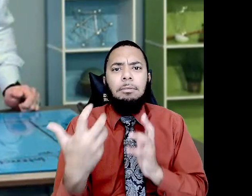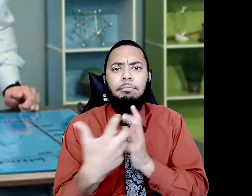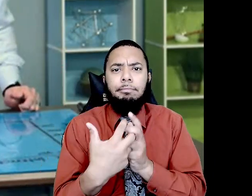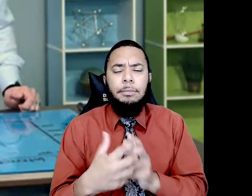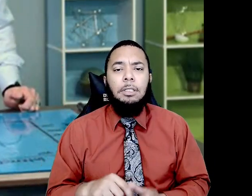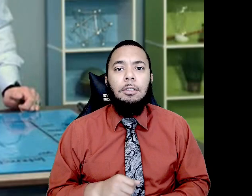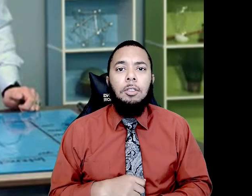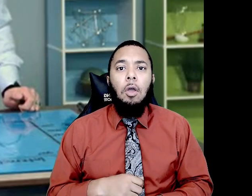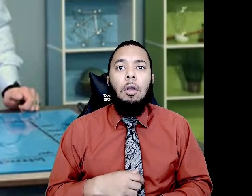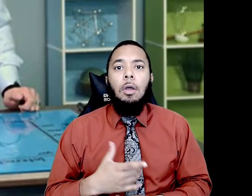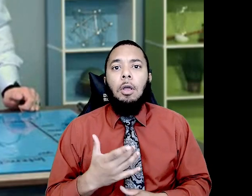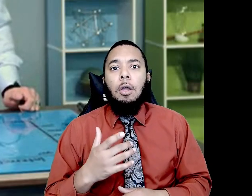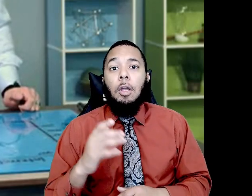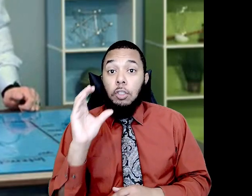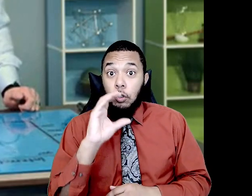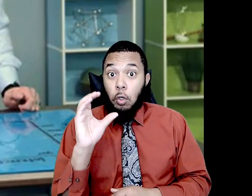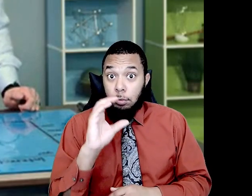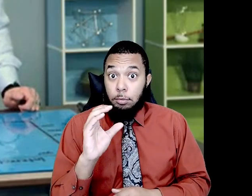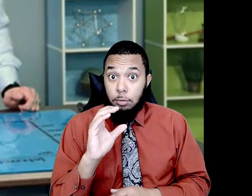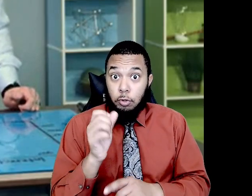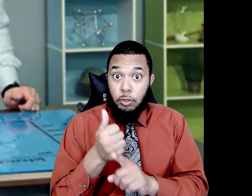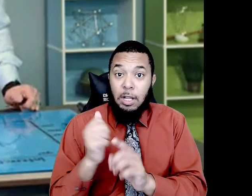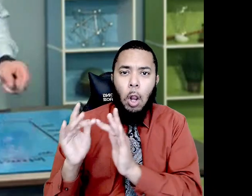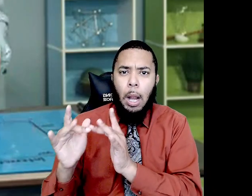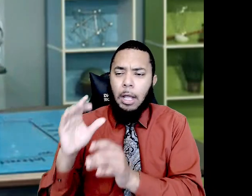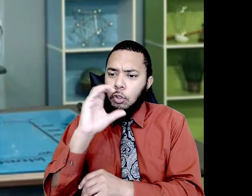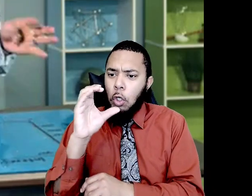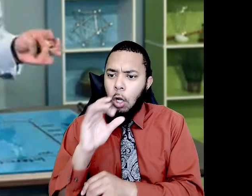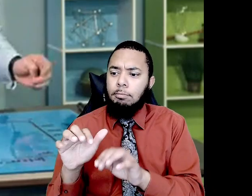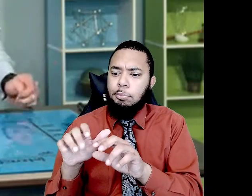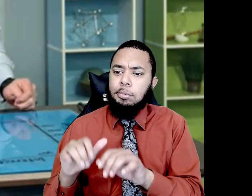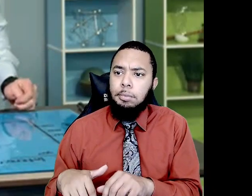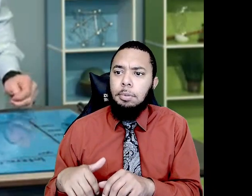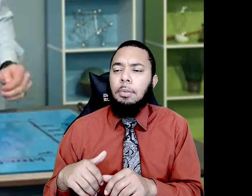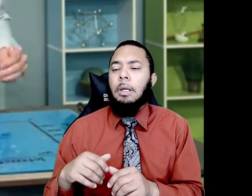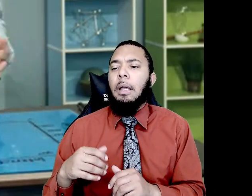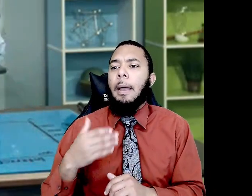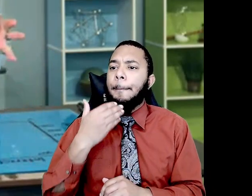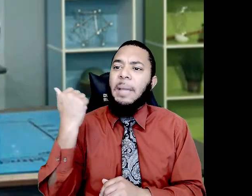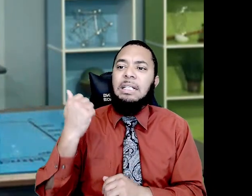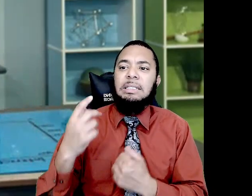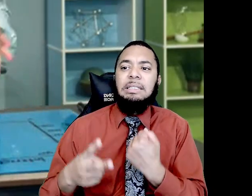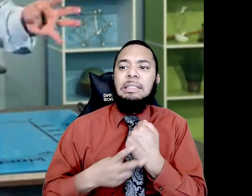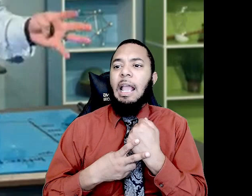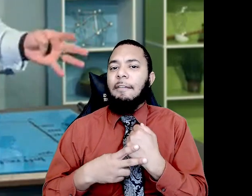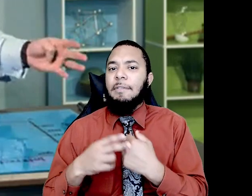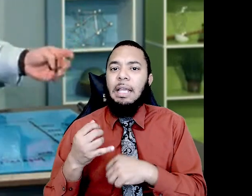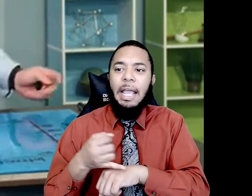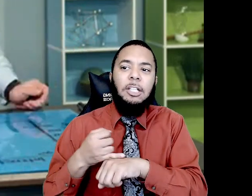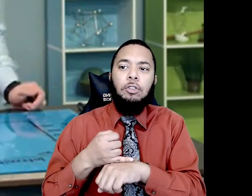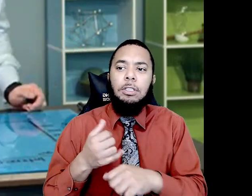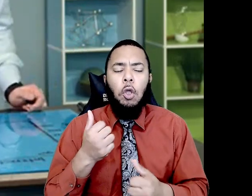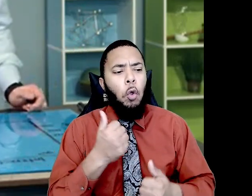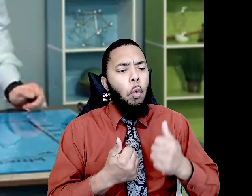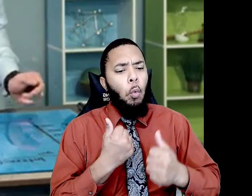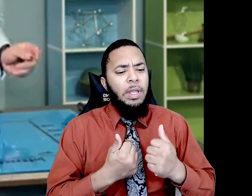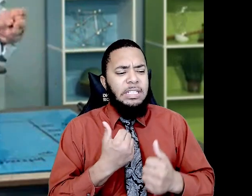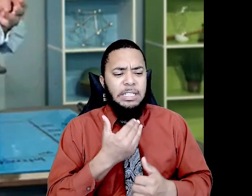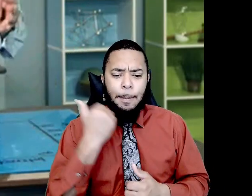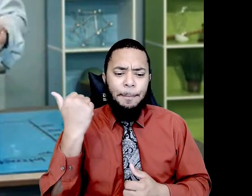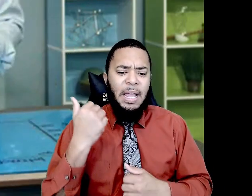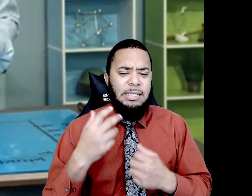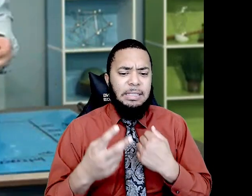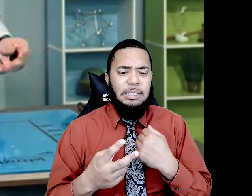a search engine, savings interest, highest savings interest. Which bank should I open a savings account with?